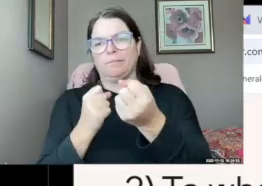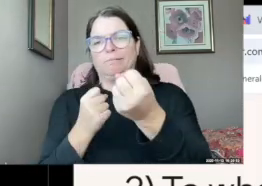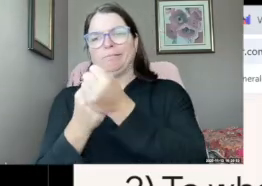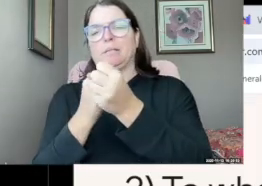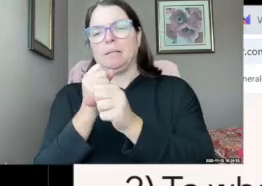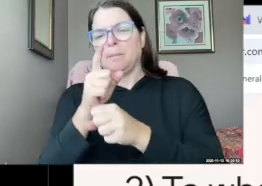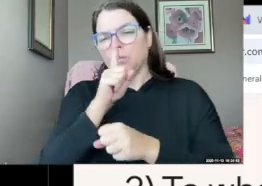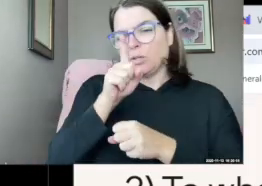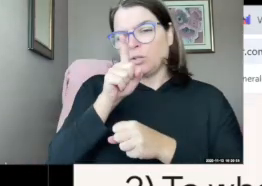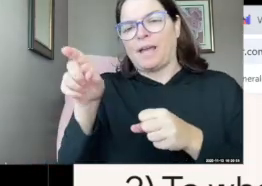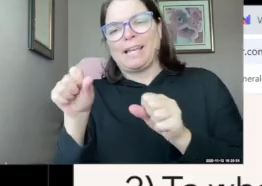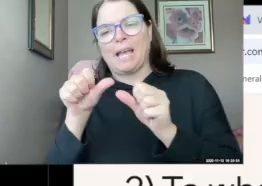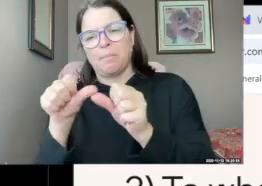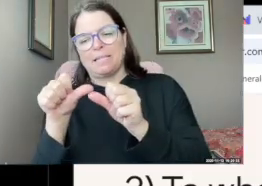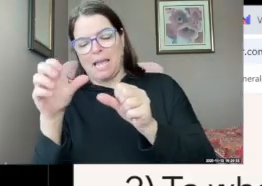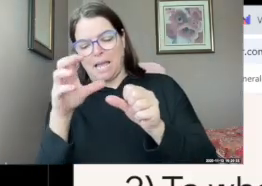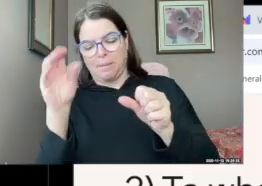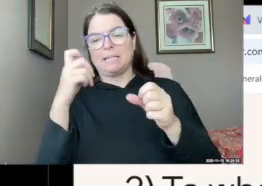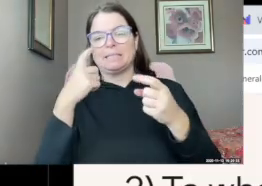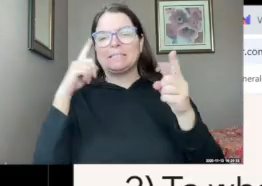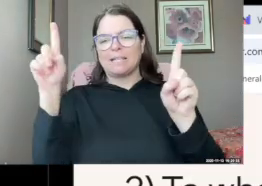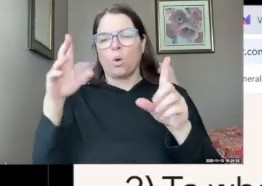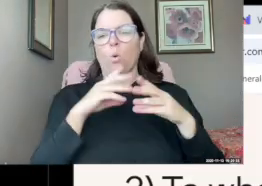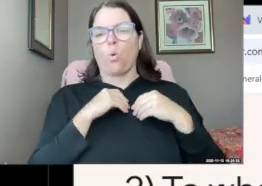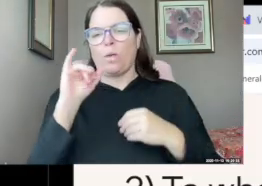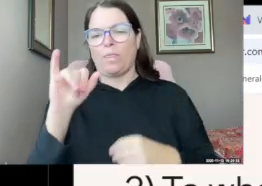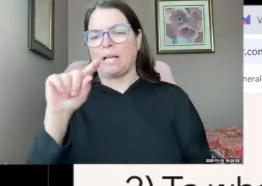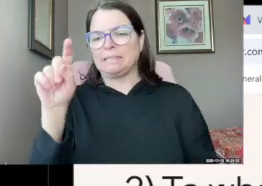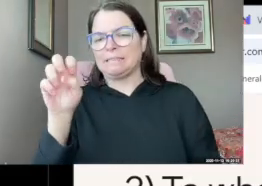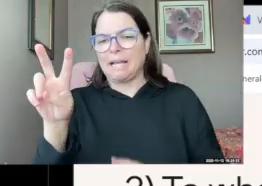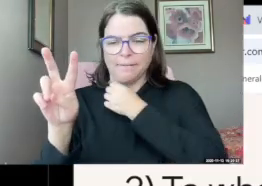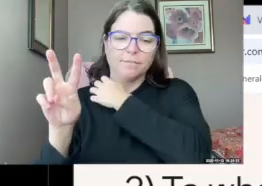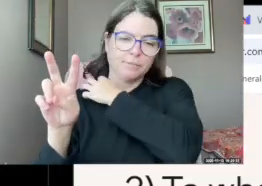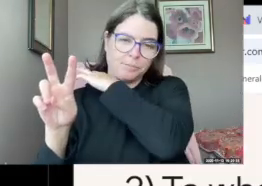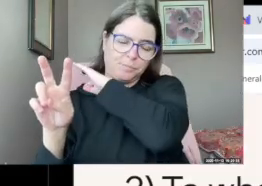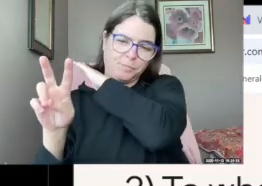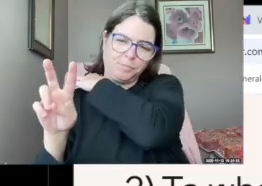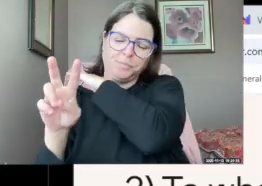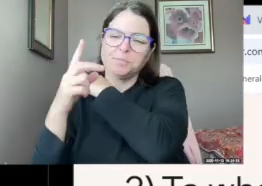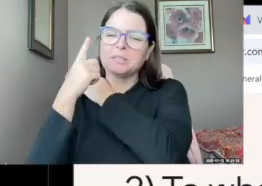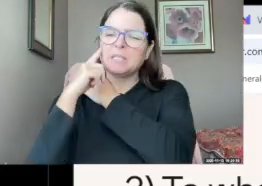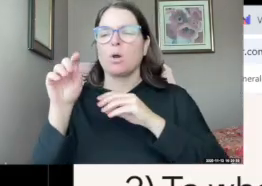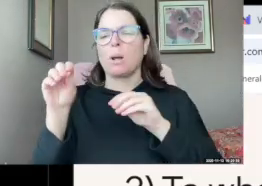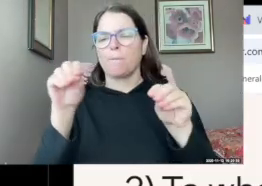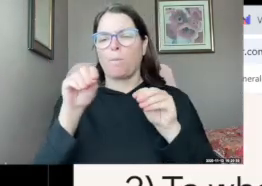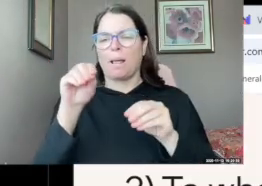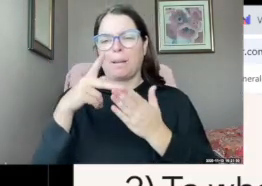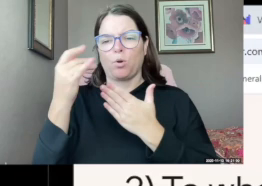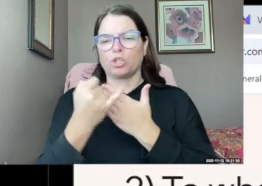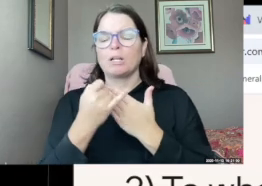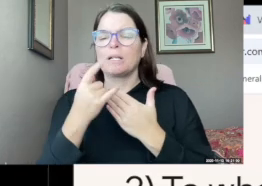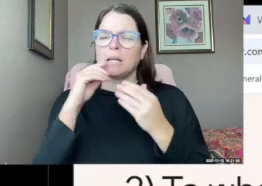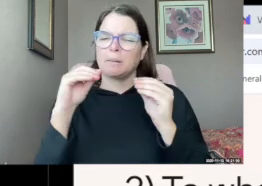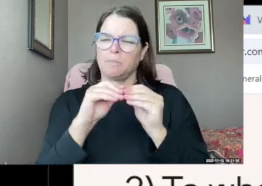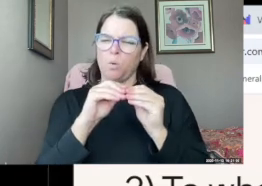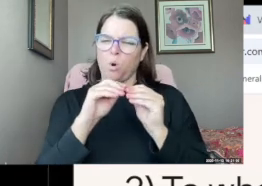is very critical to helping them keep, maintain, and really be successful in owning that ZEV. And then for the